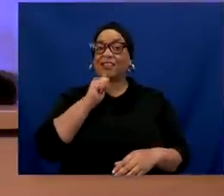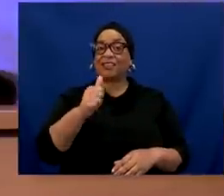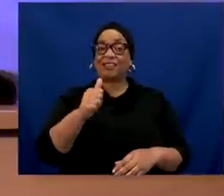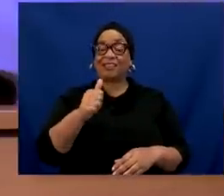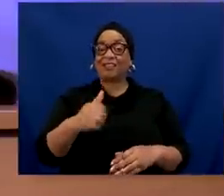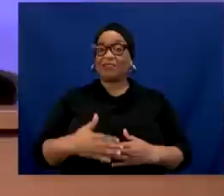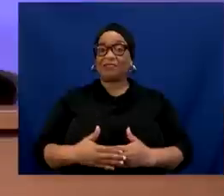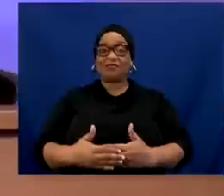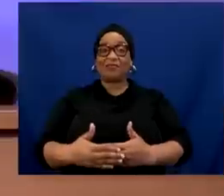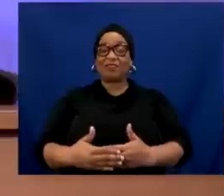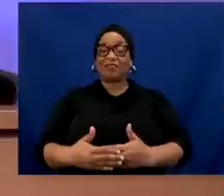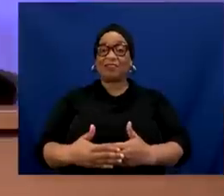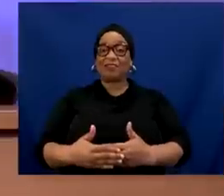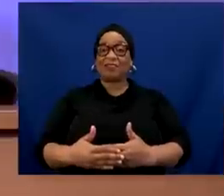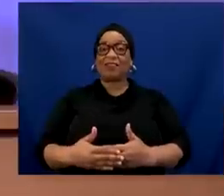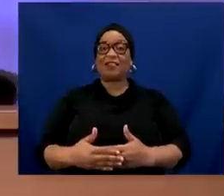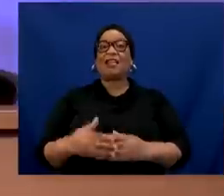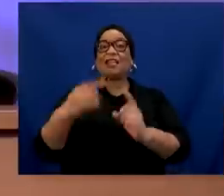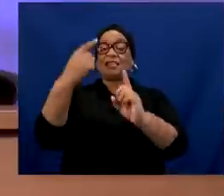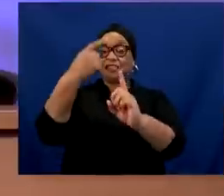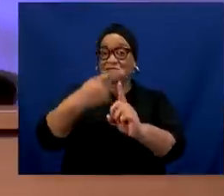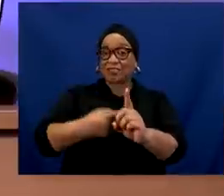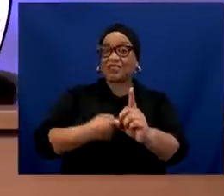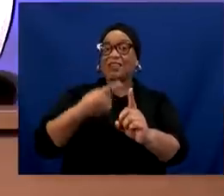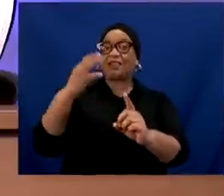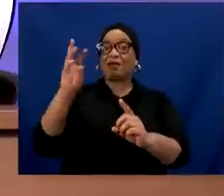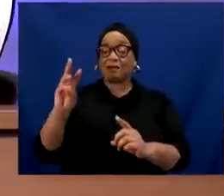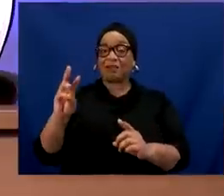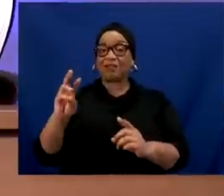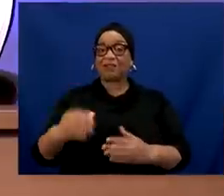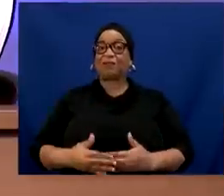conceive is in her sixth month.